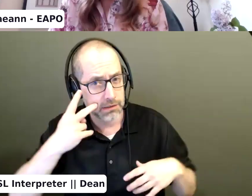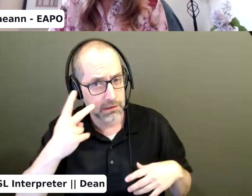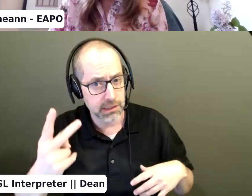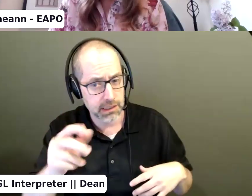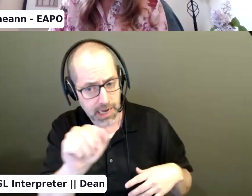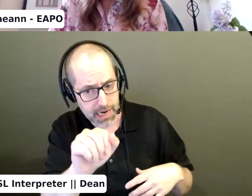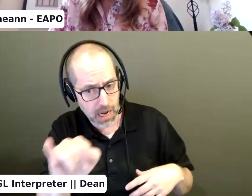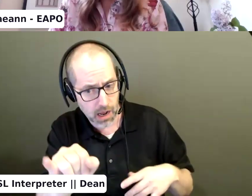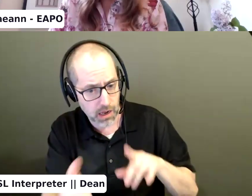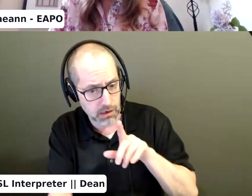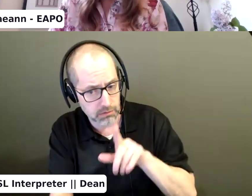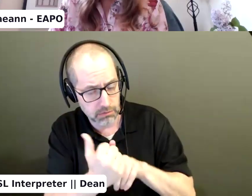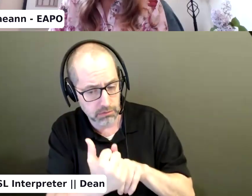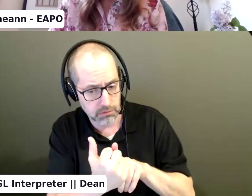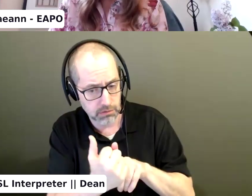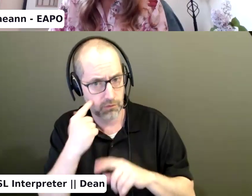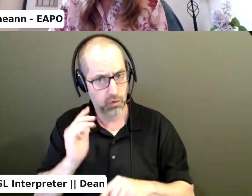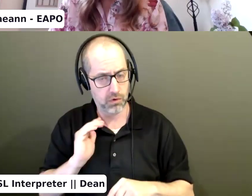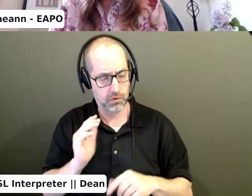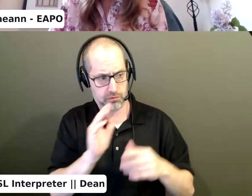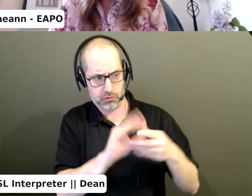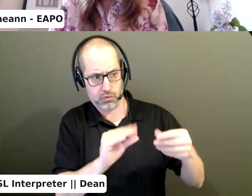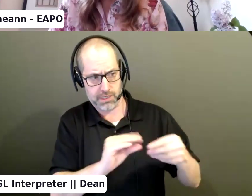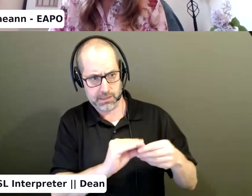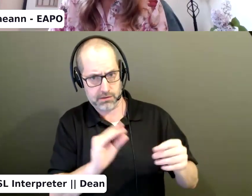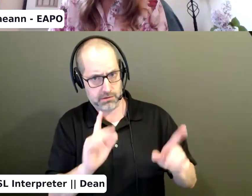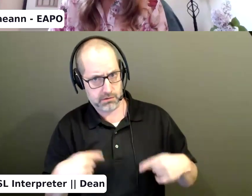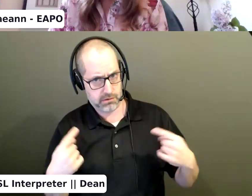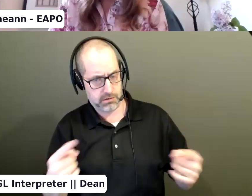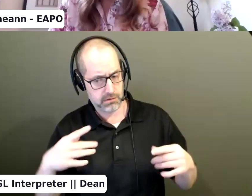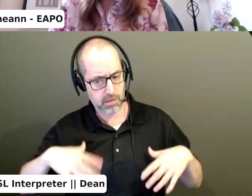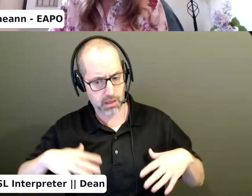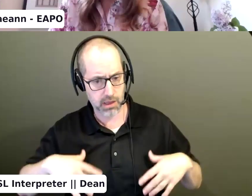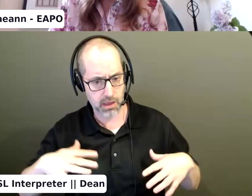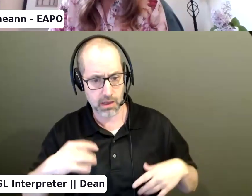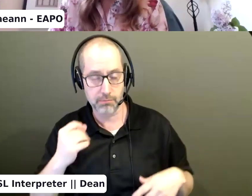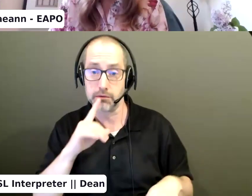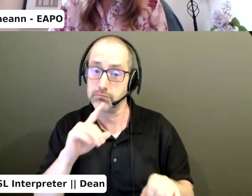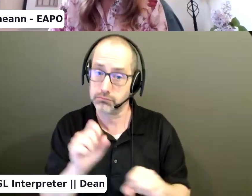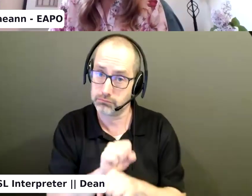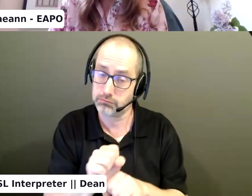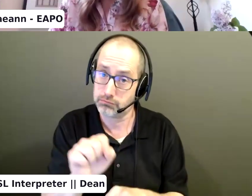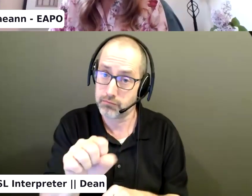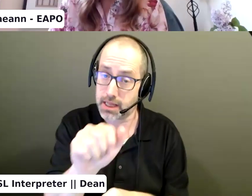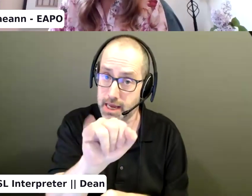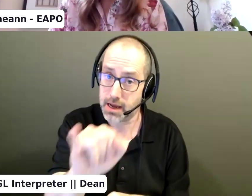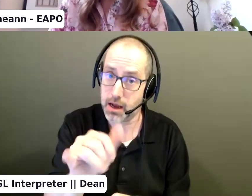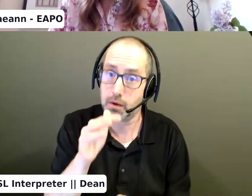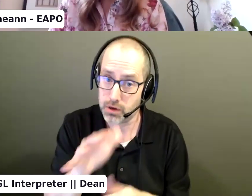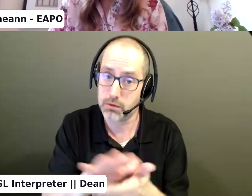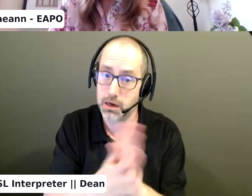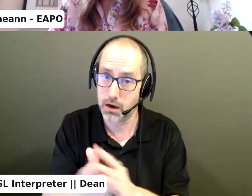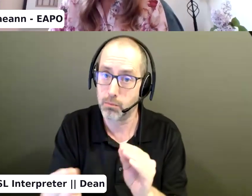AI in our cases, Grace, if directly, but certainly there's no doubt it's going to become more and more